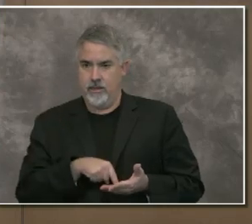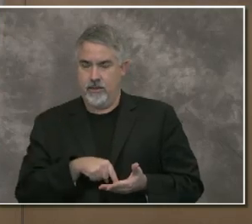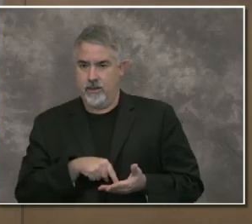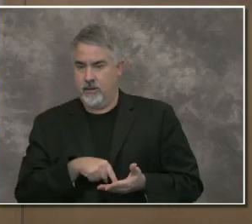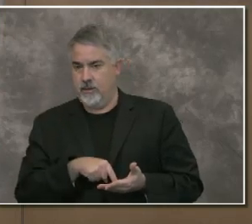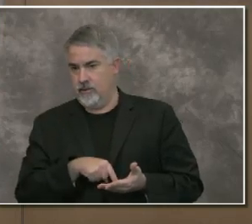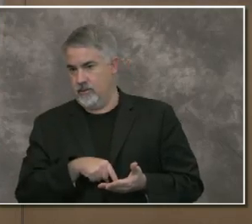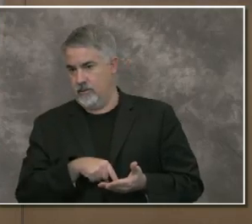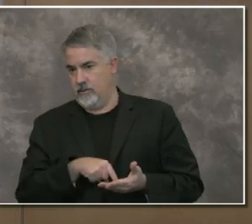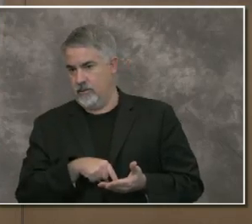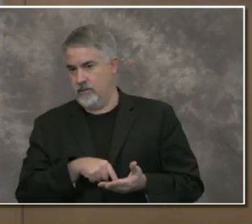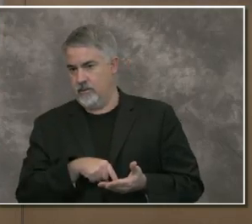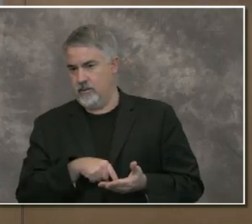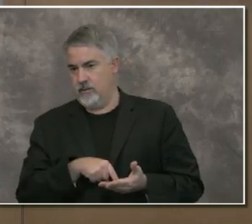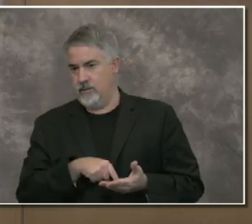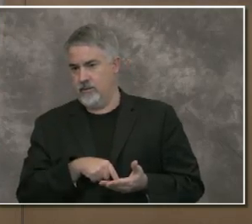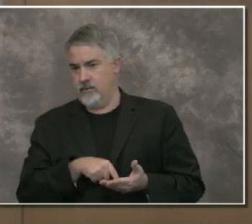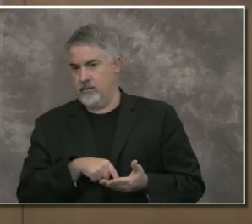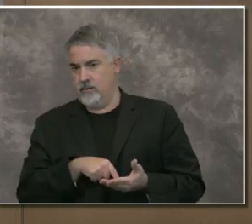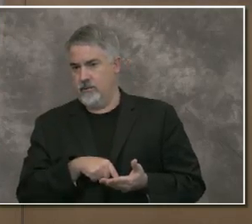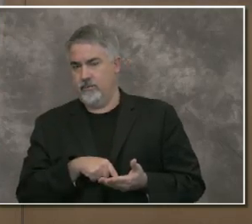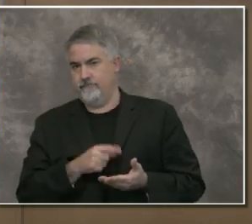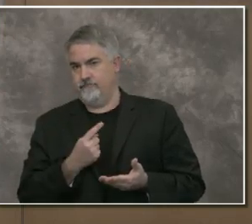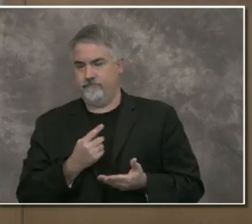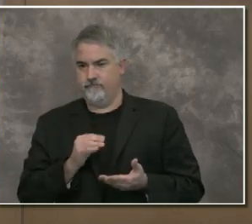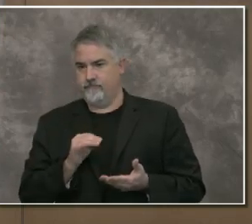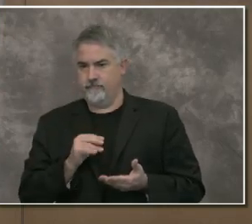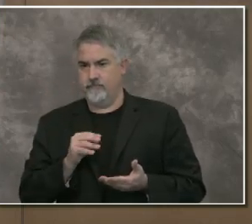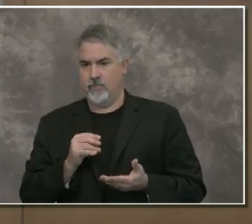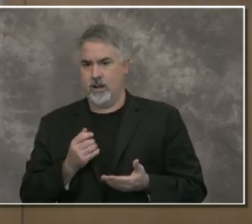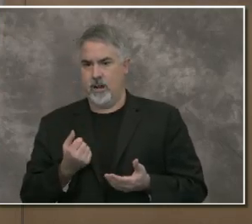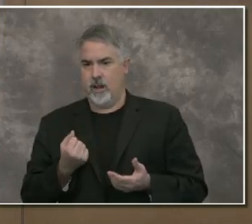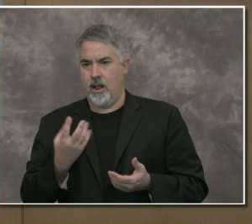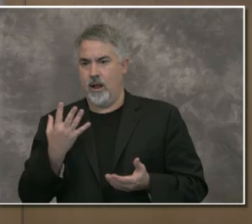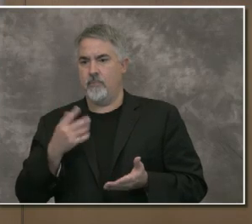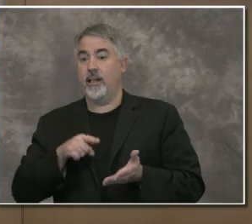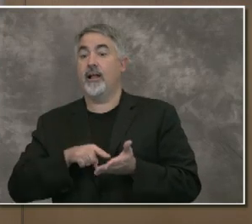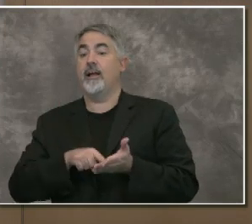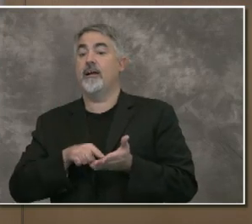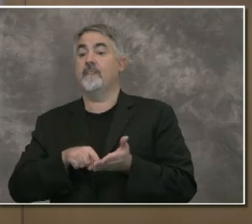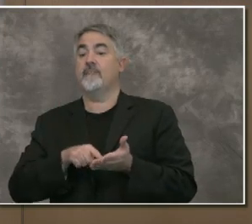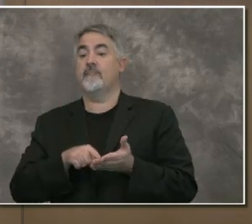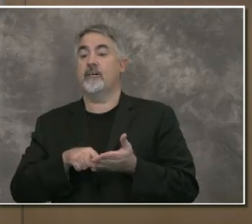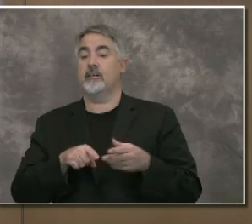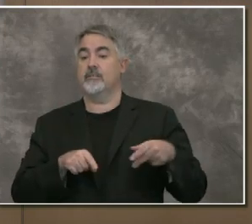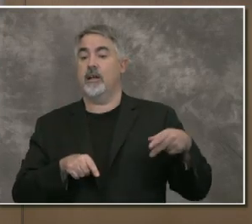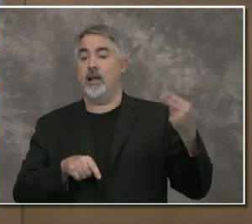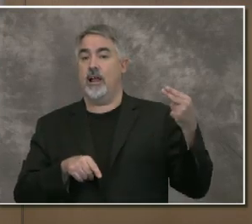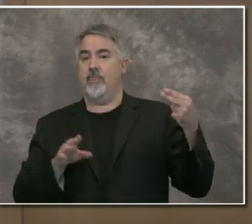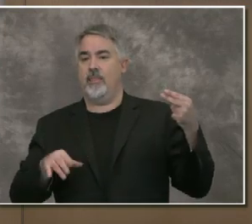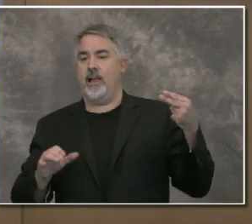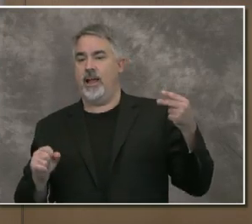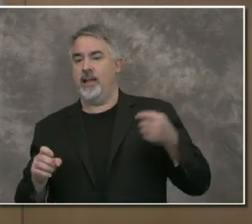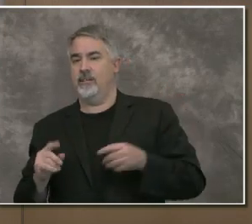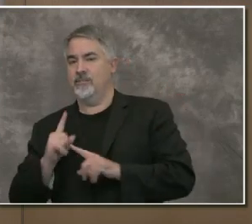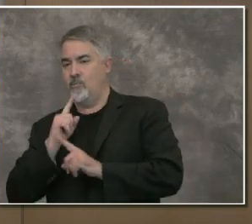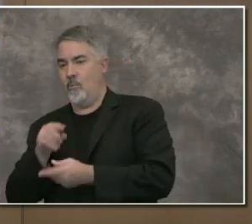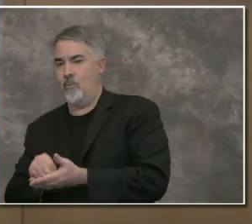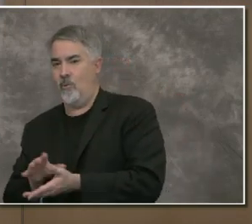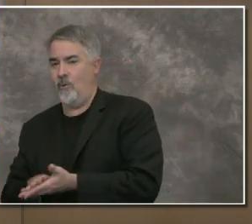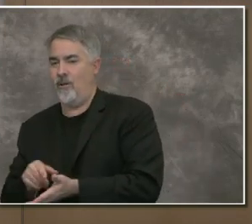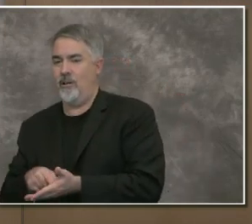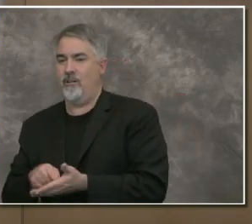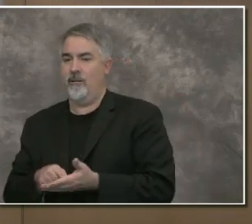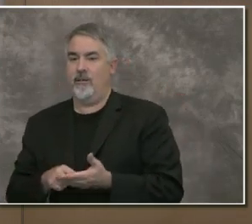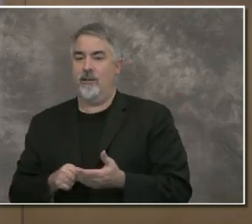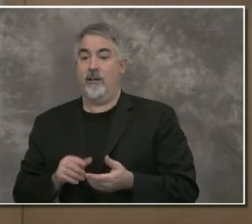fact, we mentioned that the number of investigations would be higher than the number of cases reported. So the number of cases